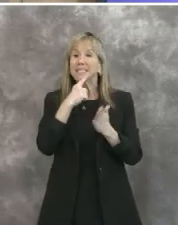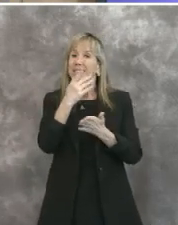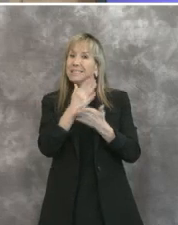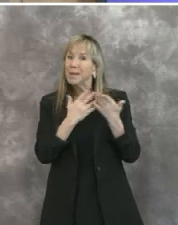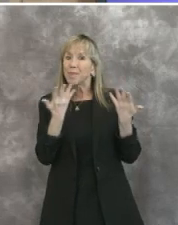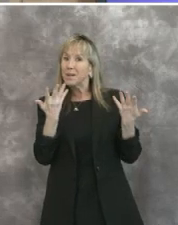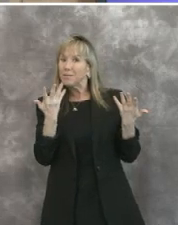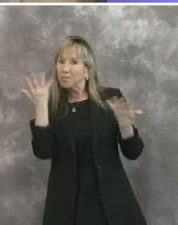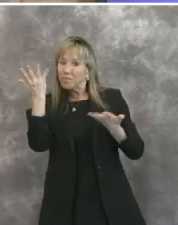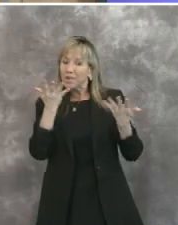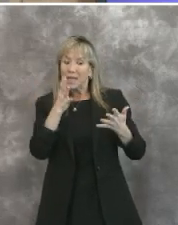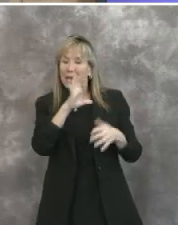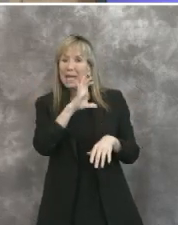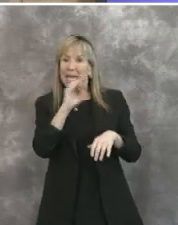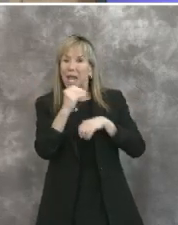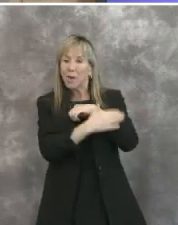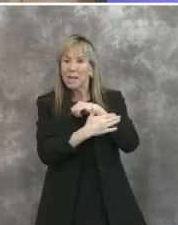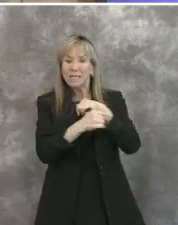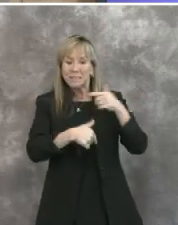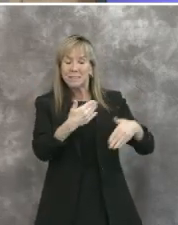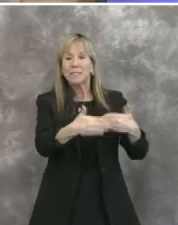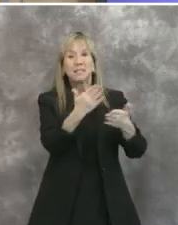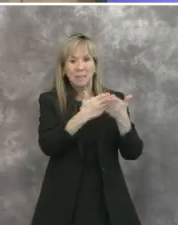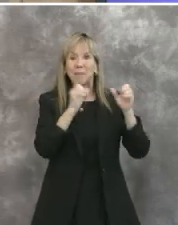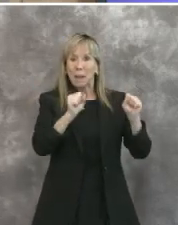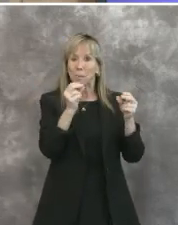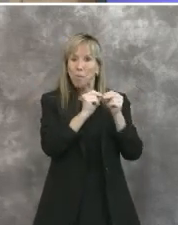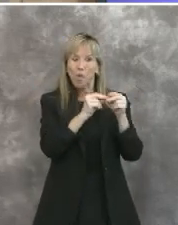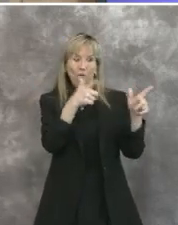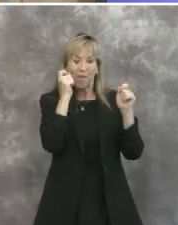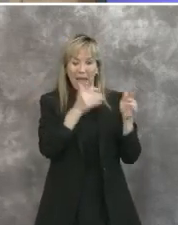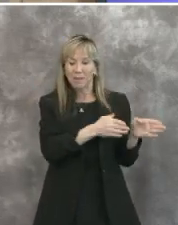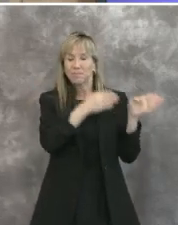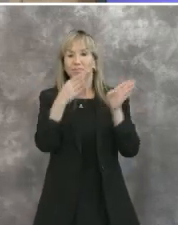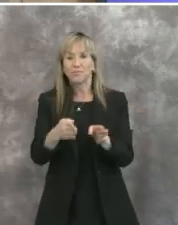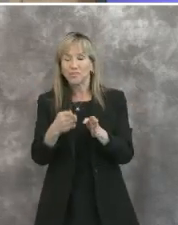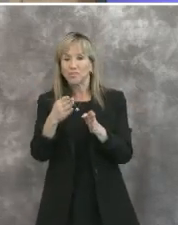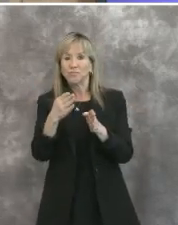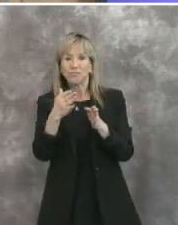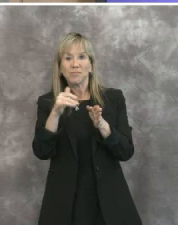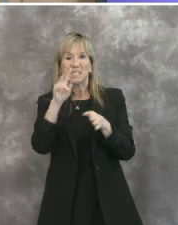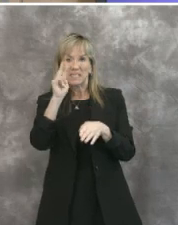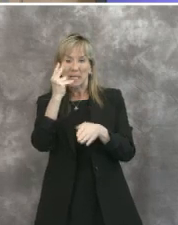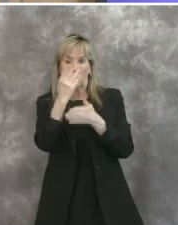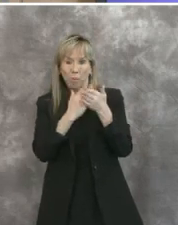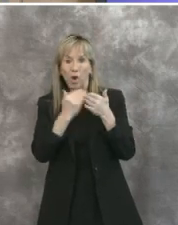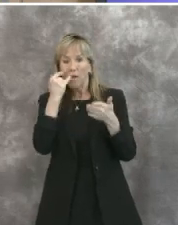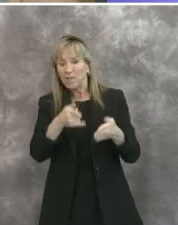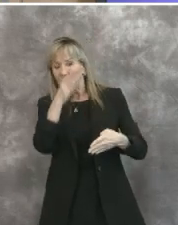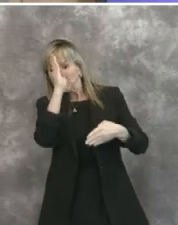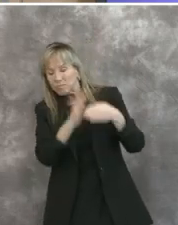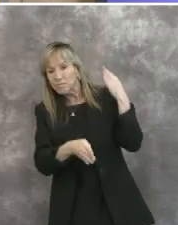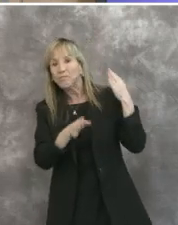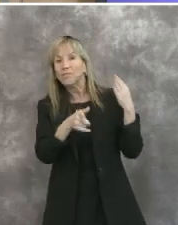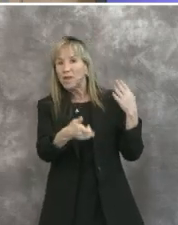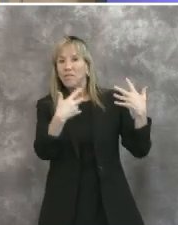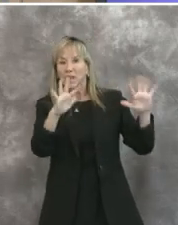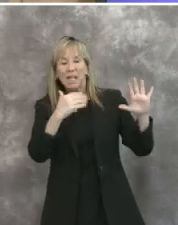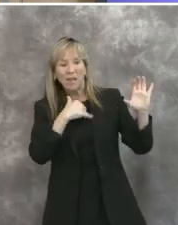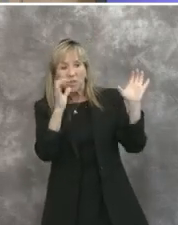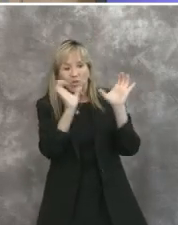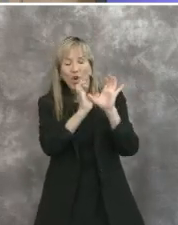ability to move a little more swiftly into stage 2 based on completion, certification, and adoption of a readiness